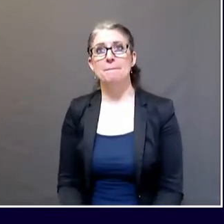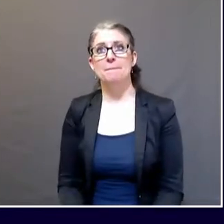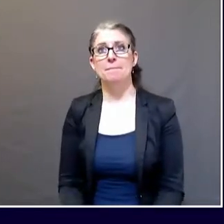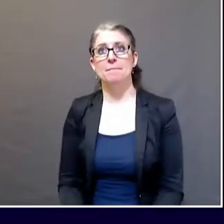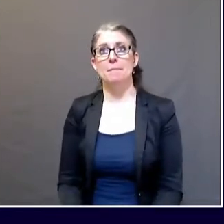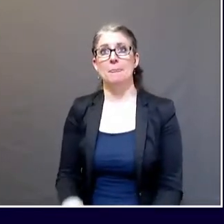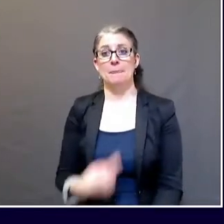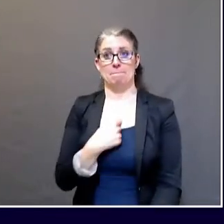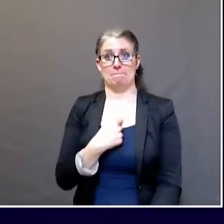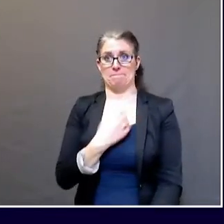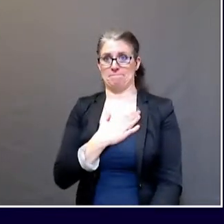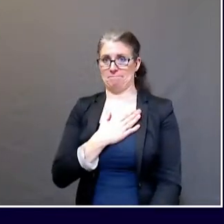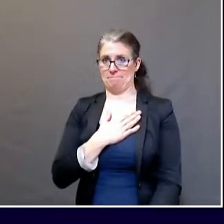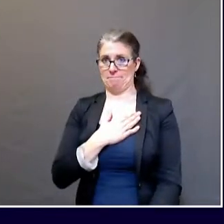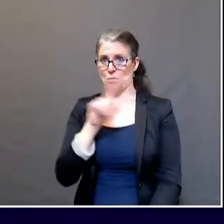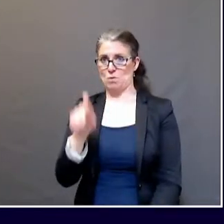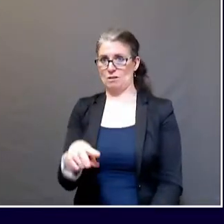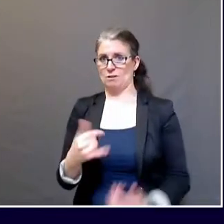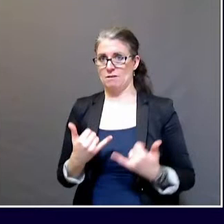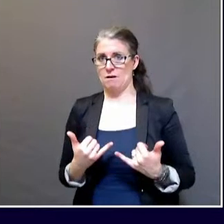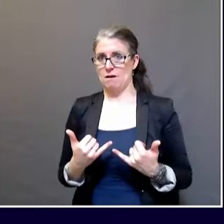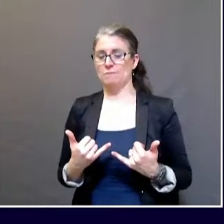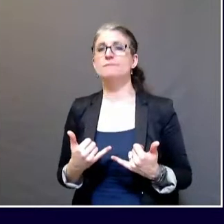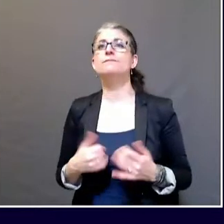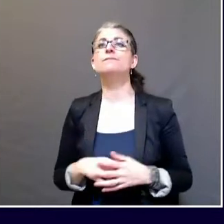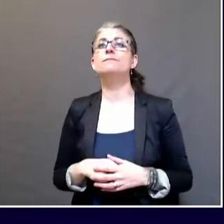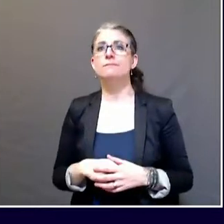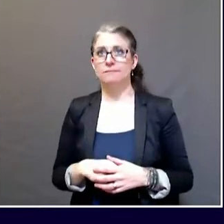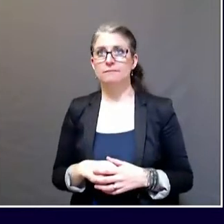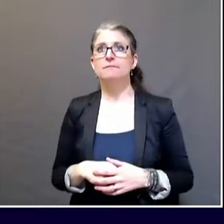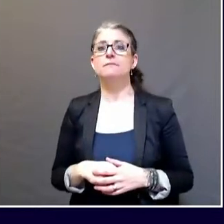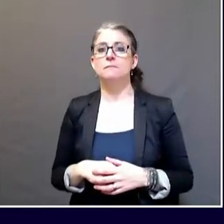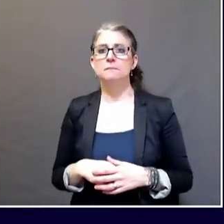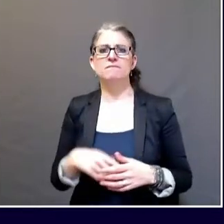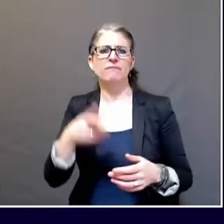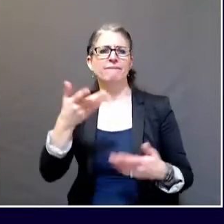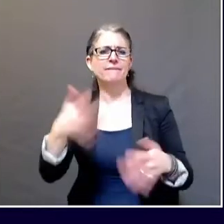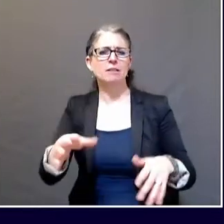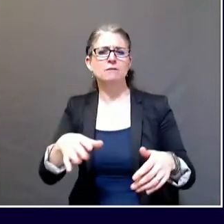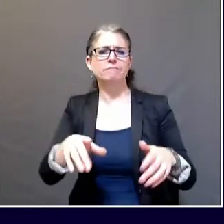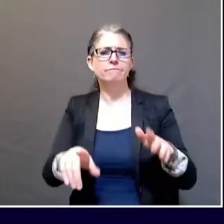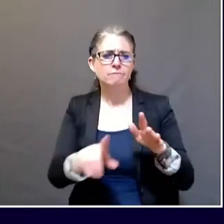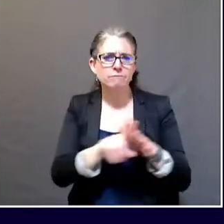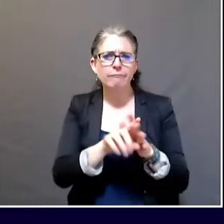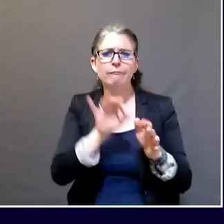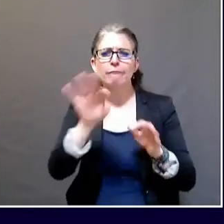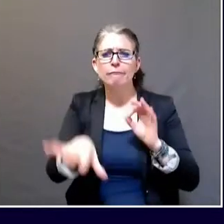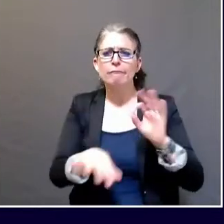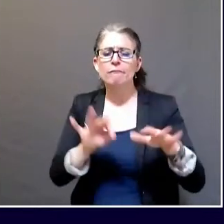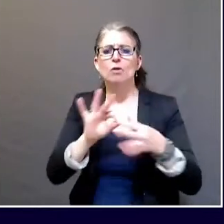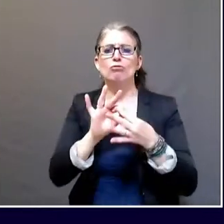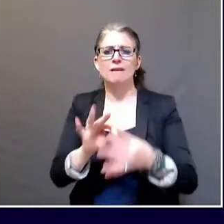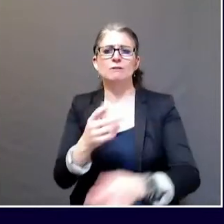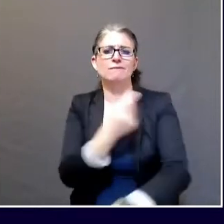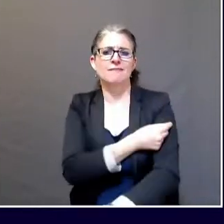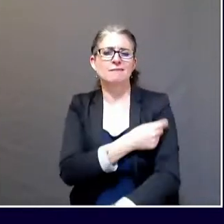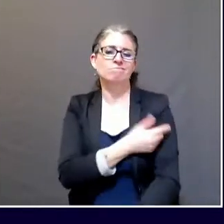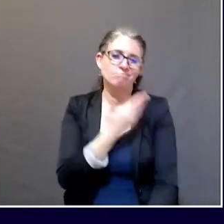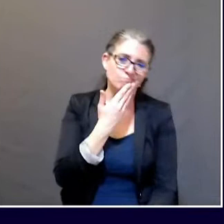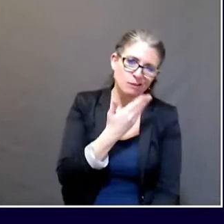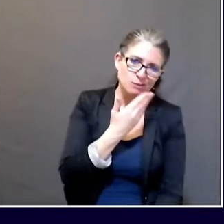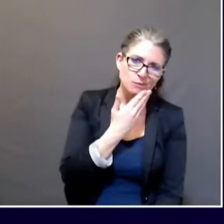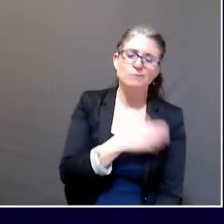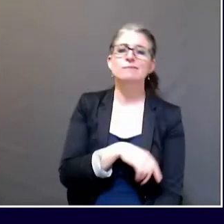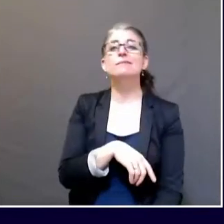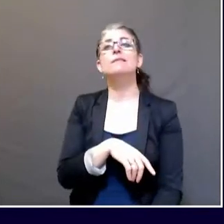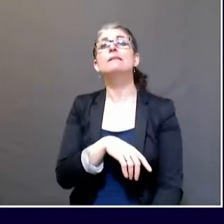and questions and answers on vaccinations that answered my question, but I would like an update on the outbreak at the